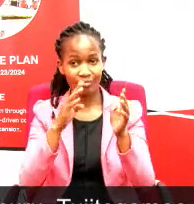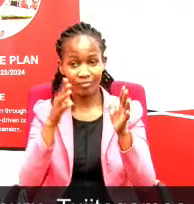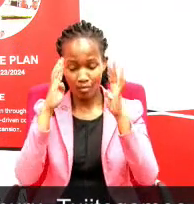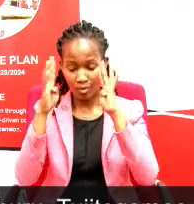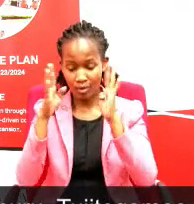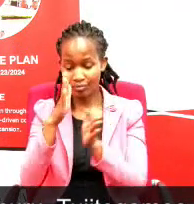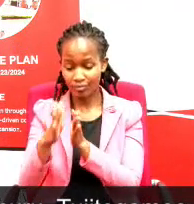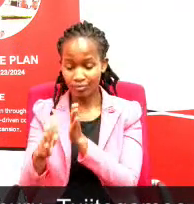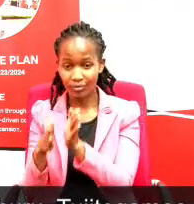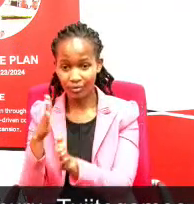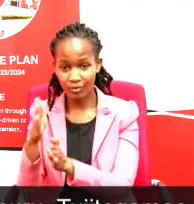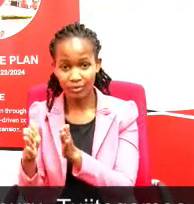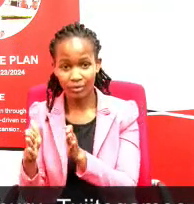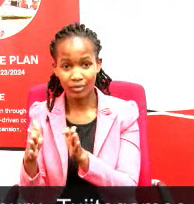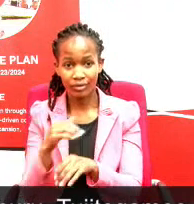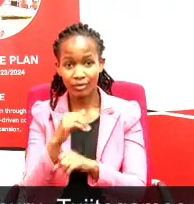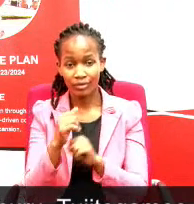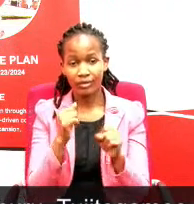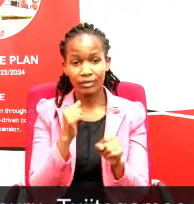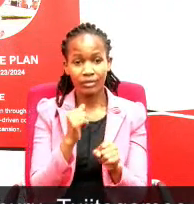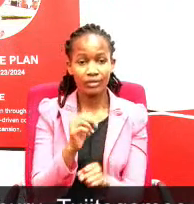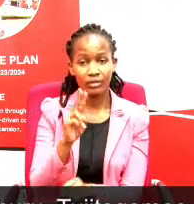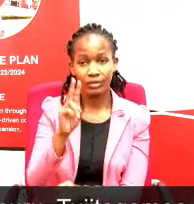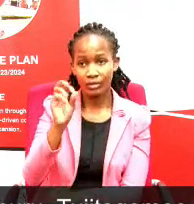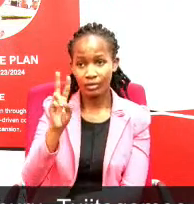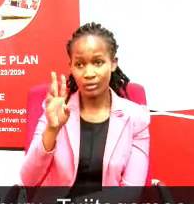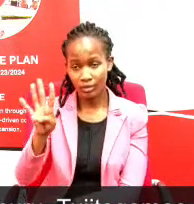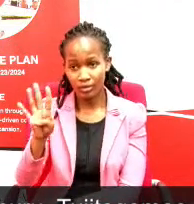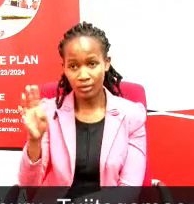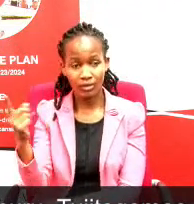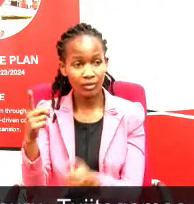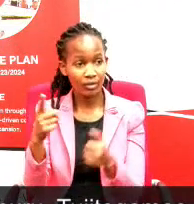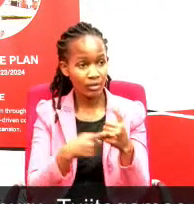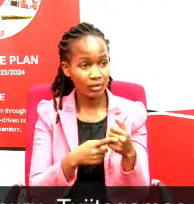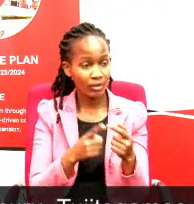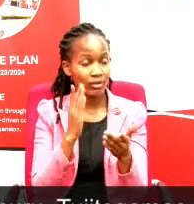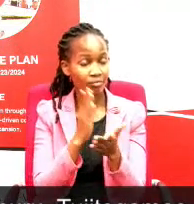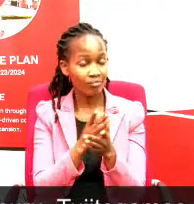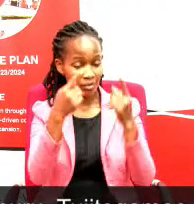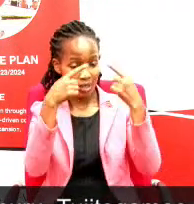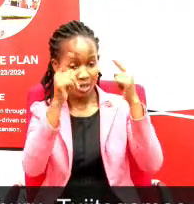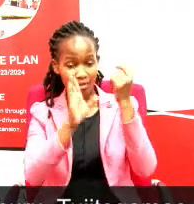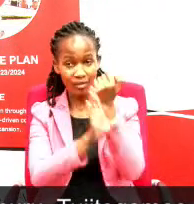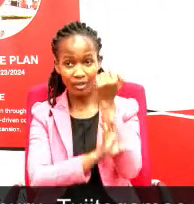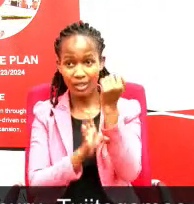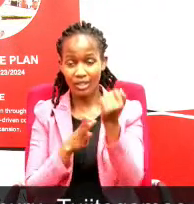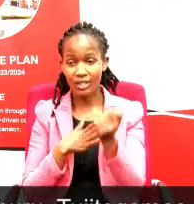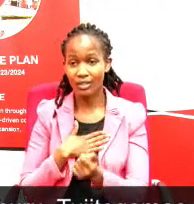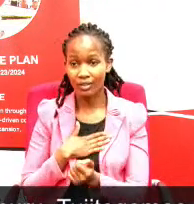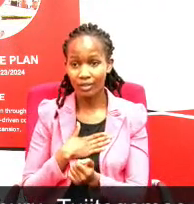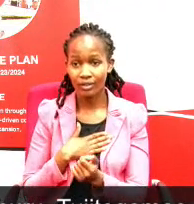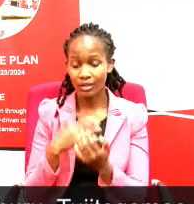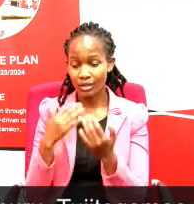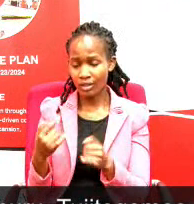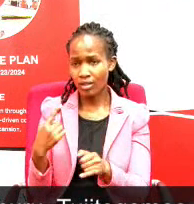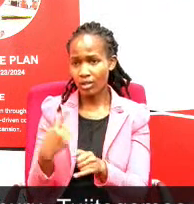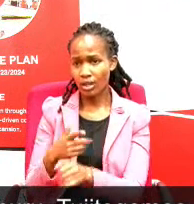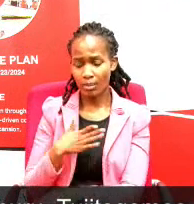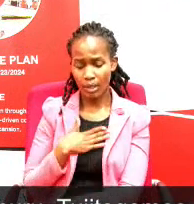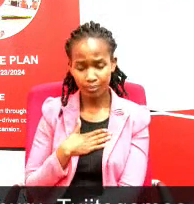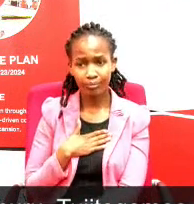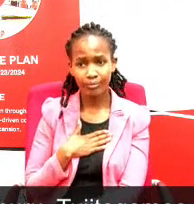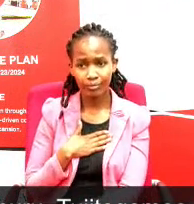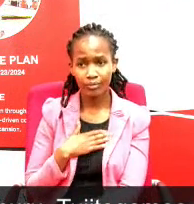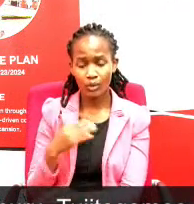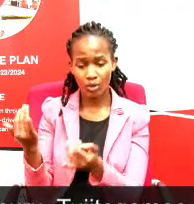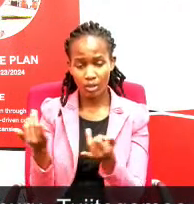plan in June 2024 and celebrate the success of our country. It is now my pleasure